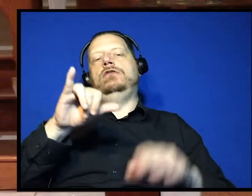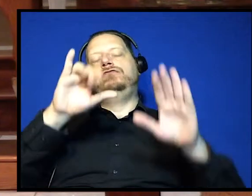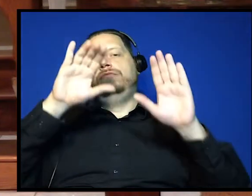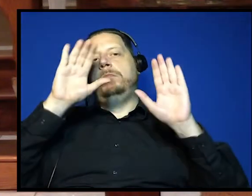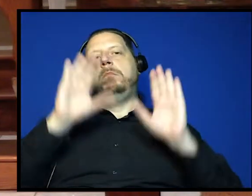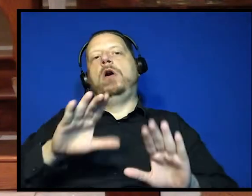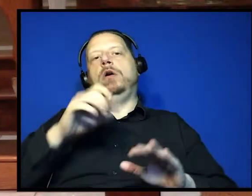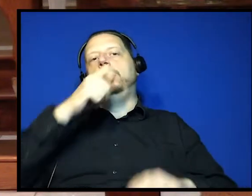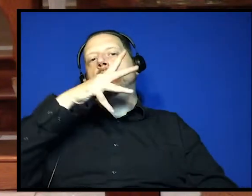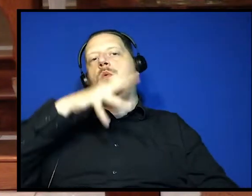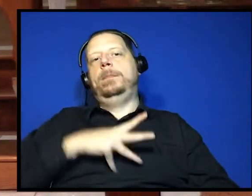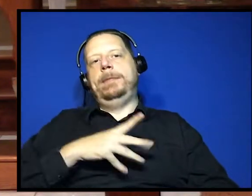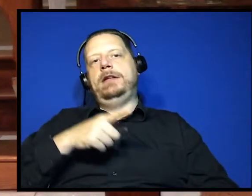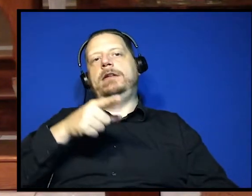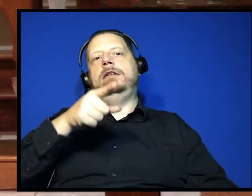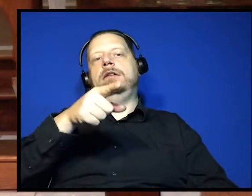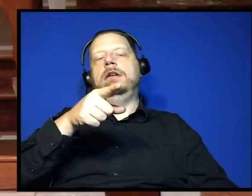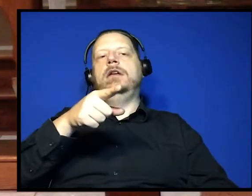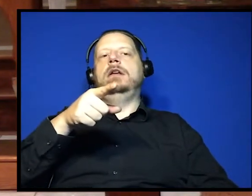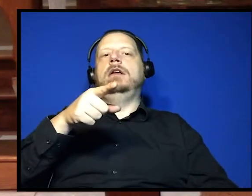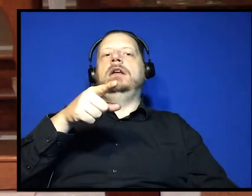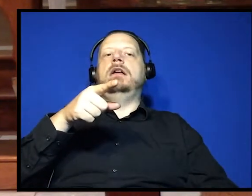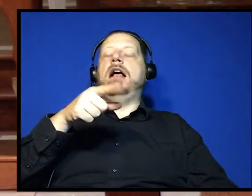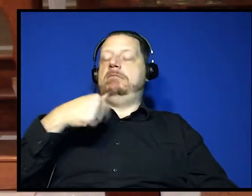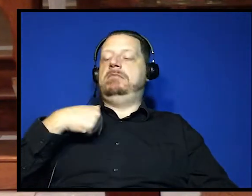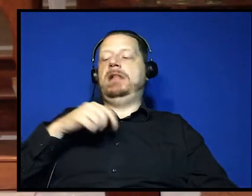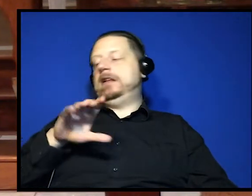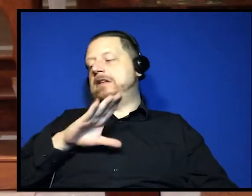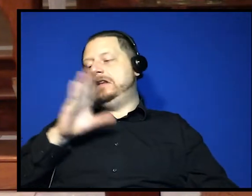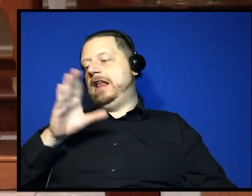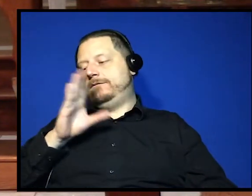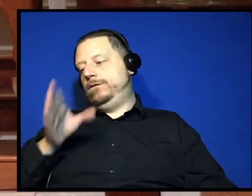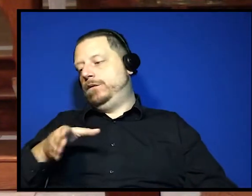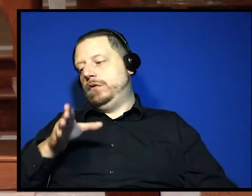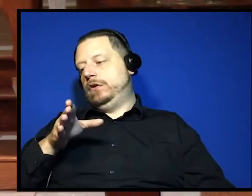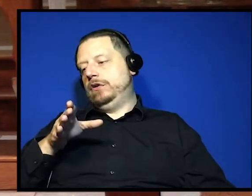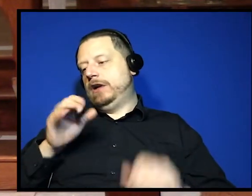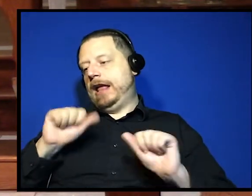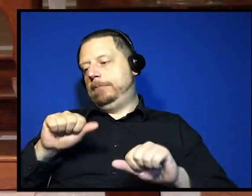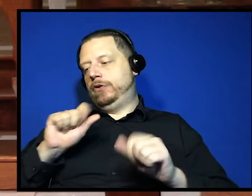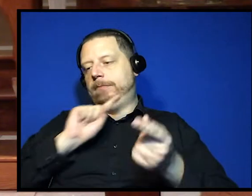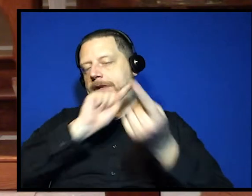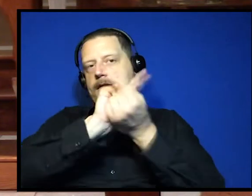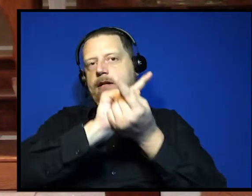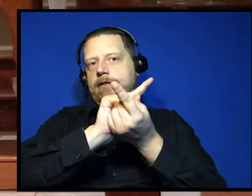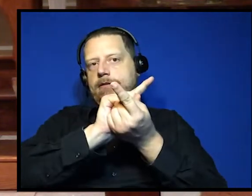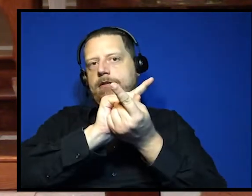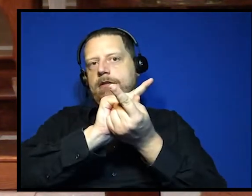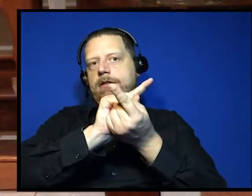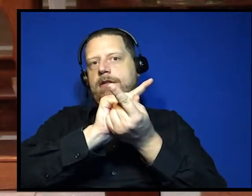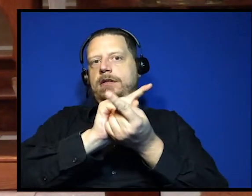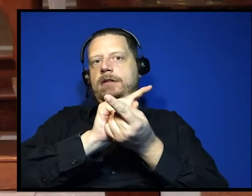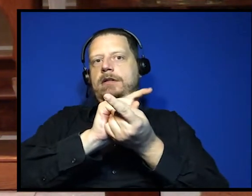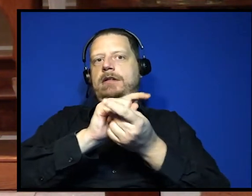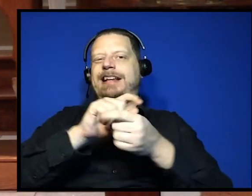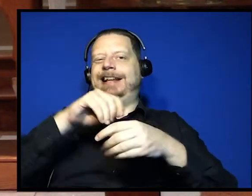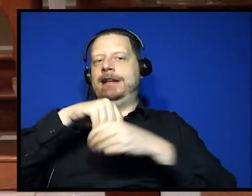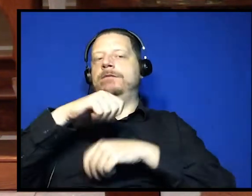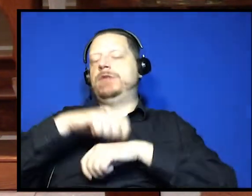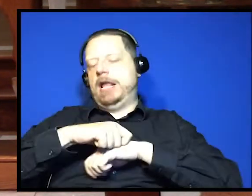remarkable woman, whom I never was able to meet in the